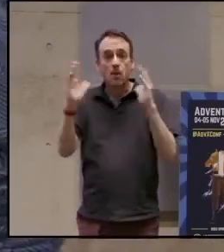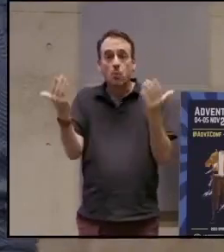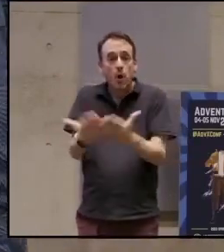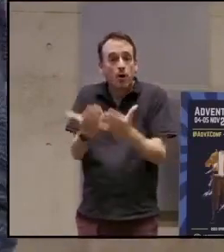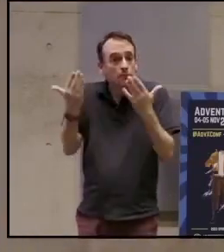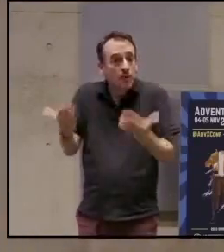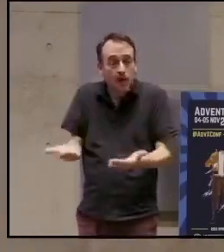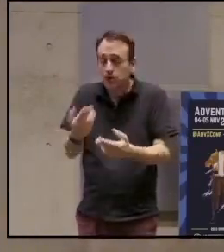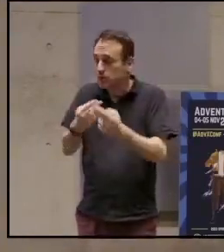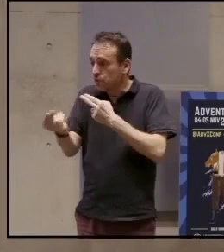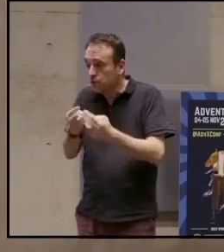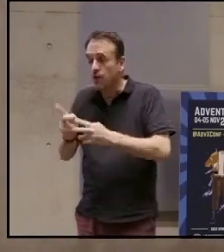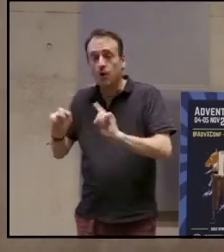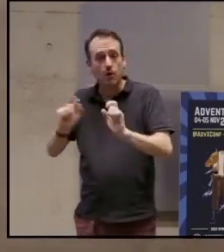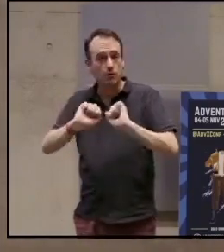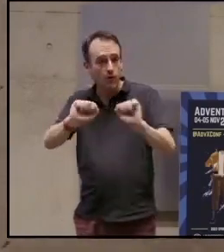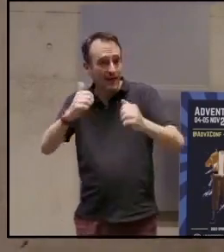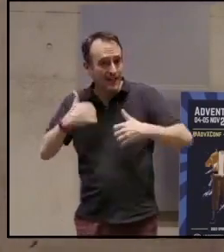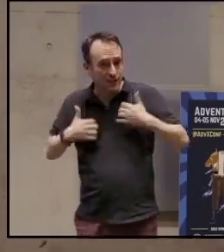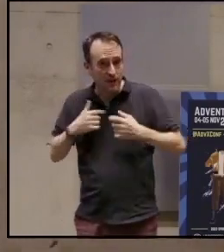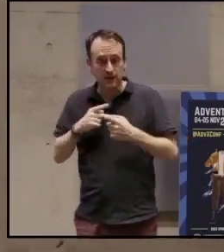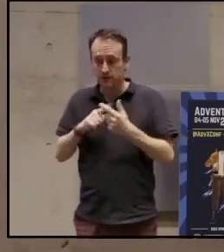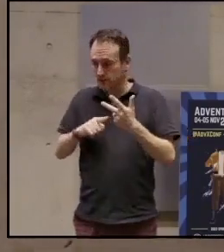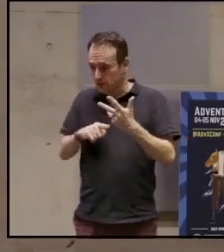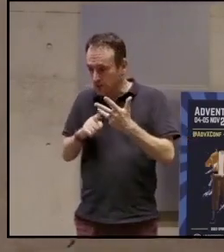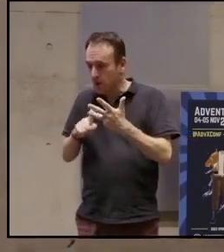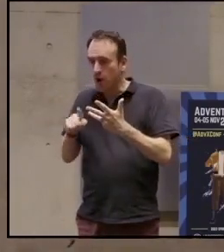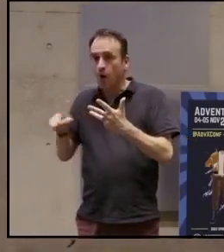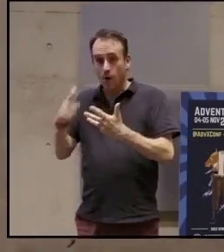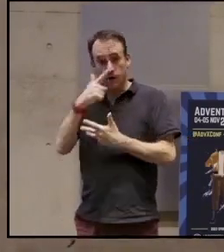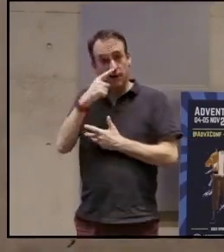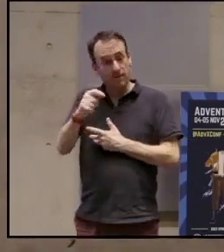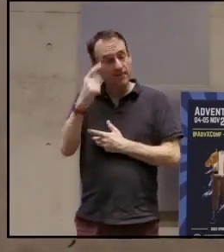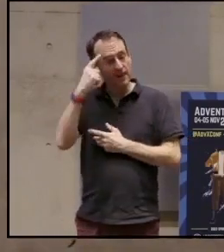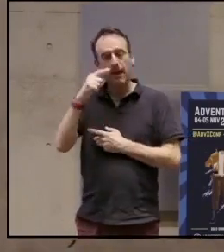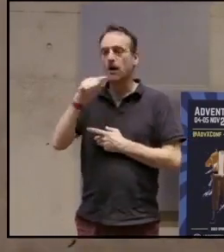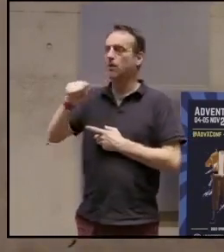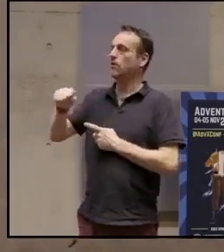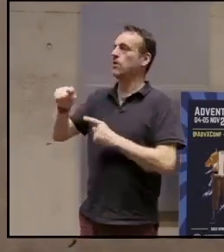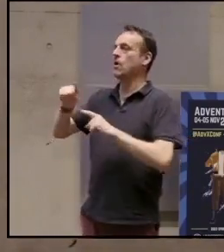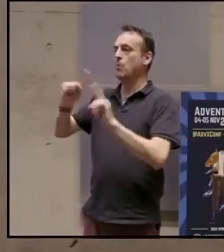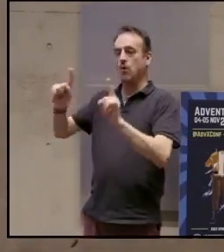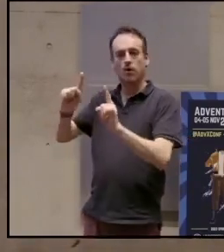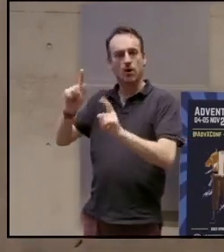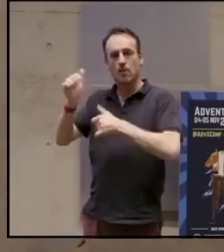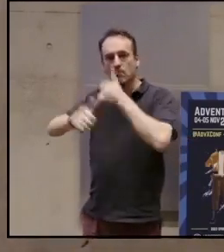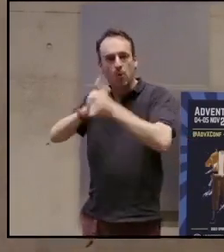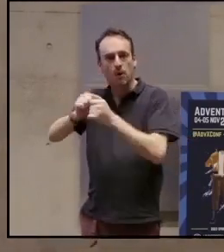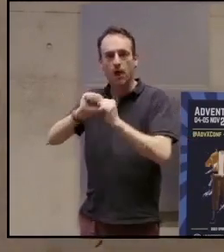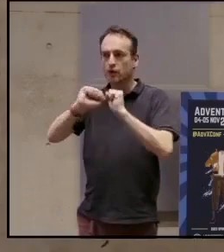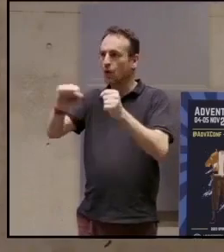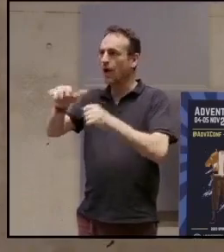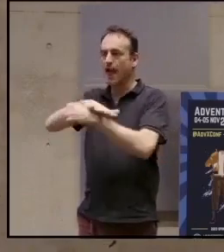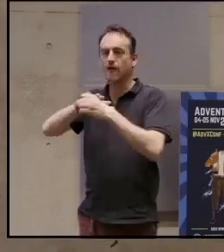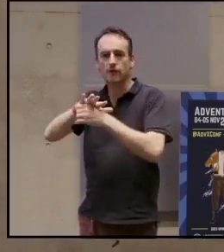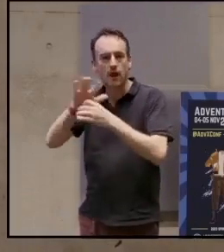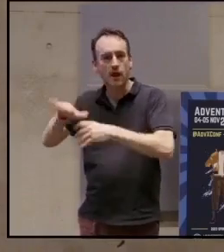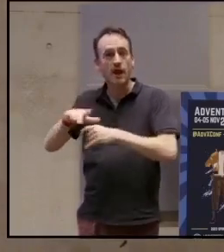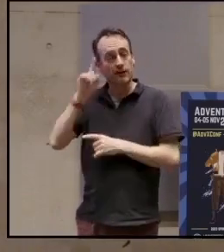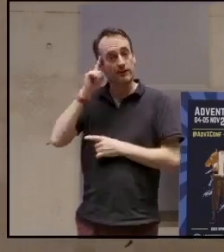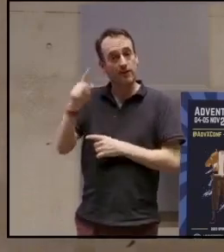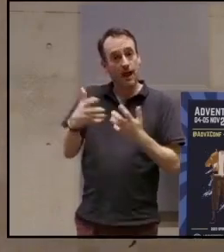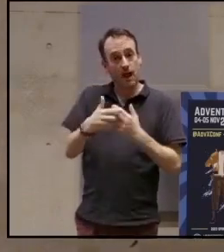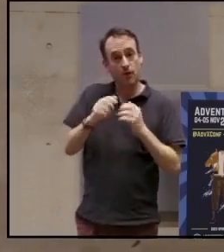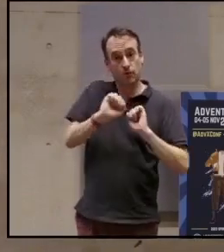interest to you. You consider maybe the highest achieving works in your genre or in your medium. And you try to think about how you, with